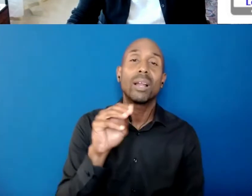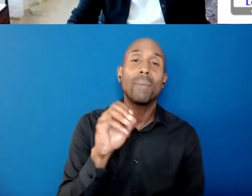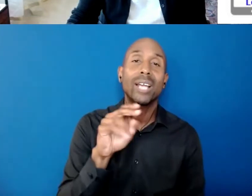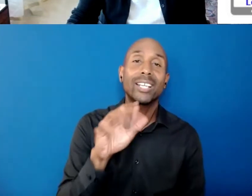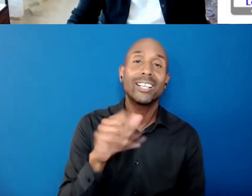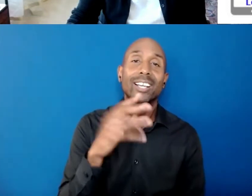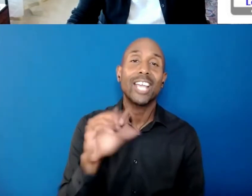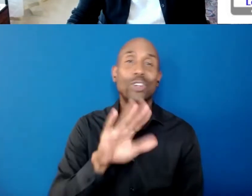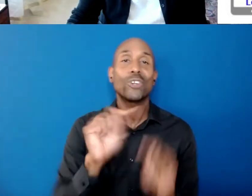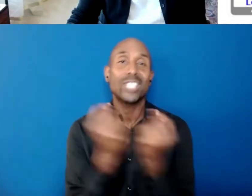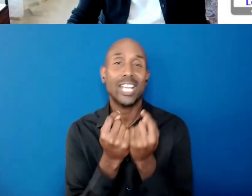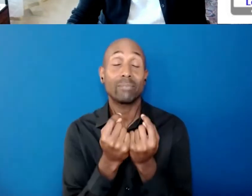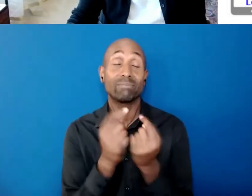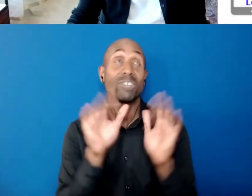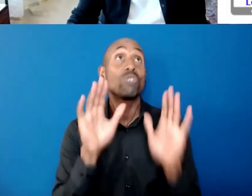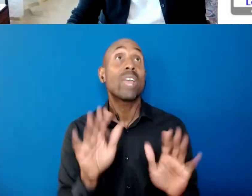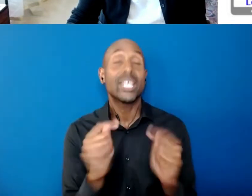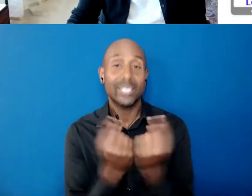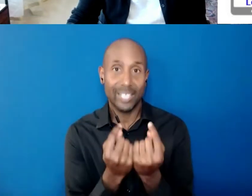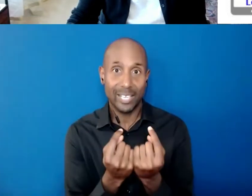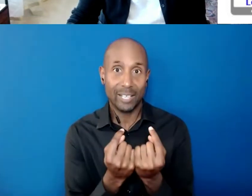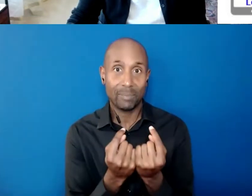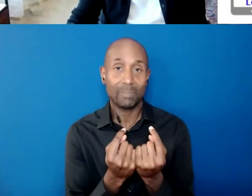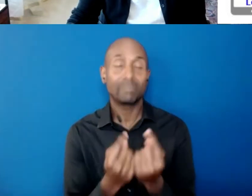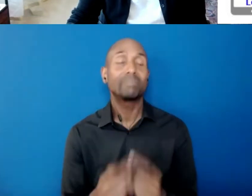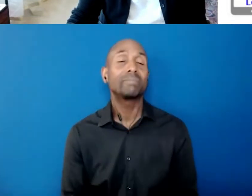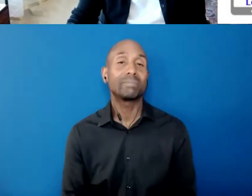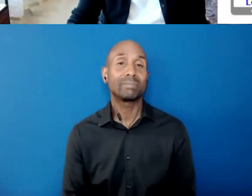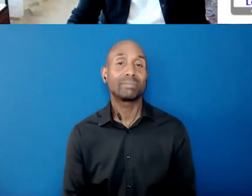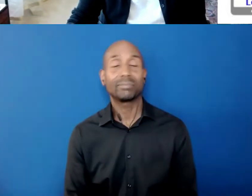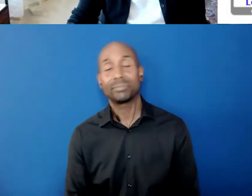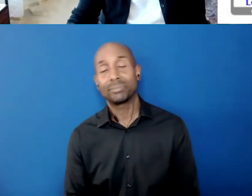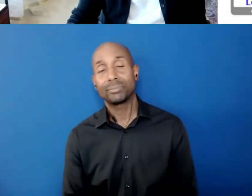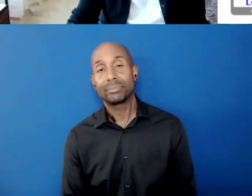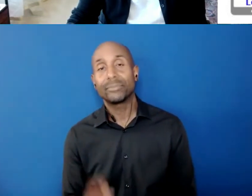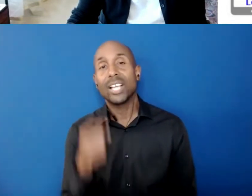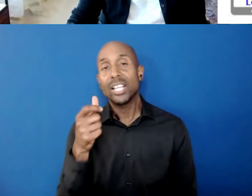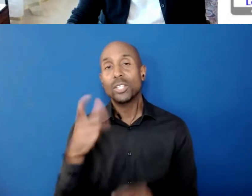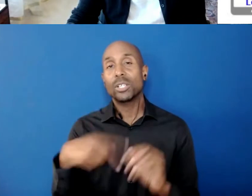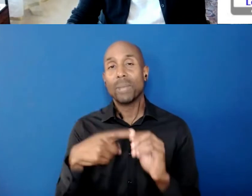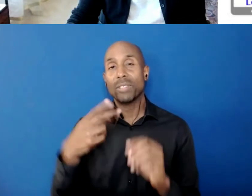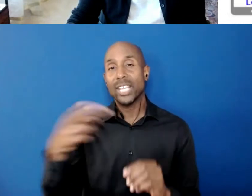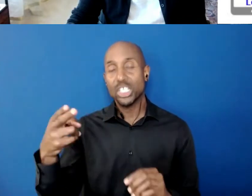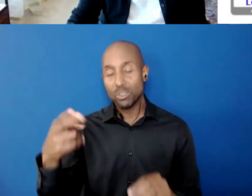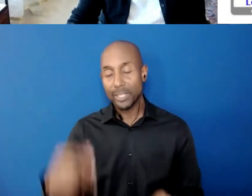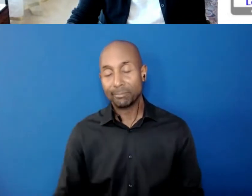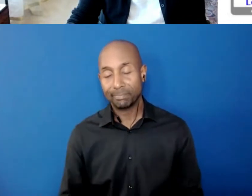about its work. A bit of history about the clearinghouse.